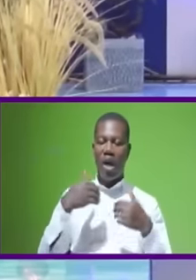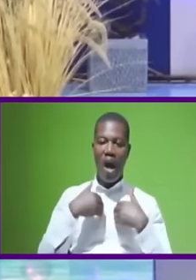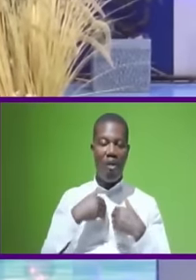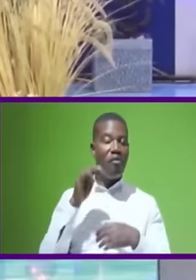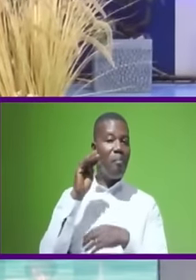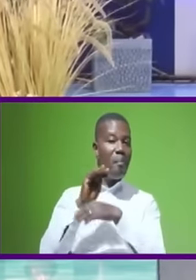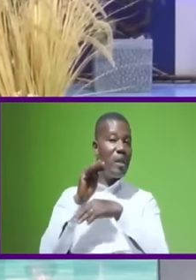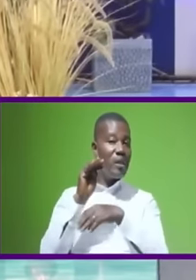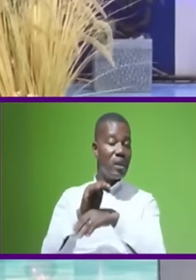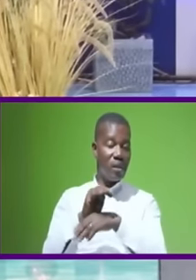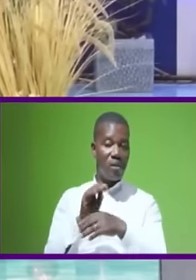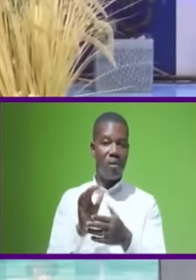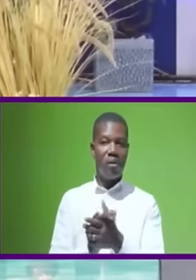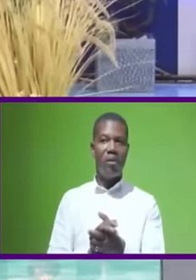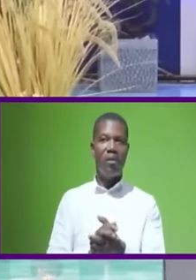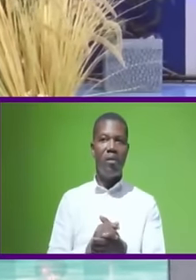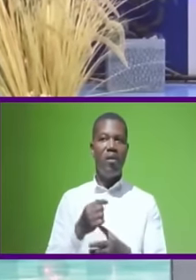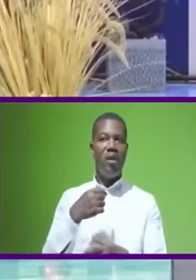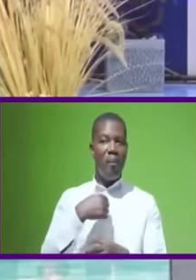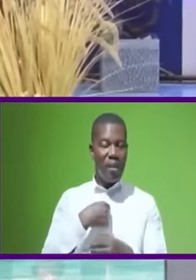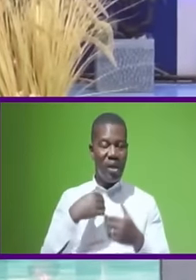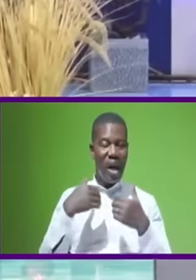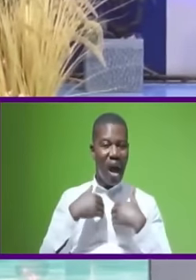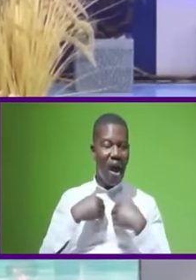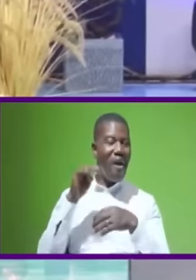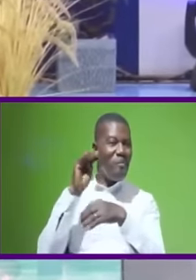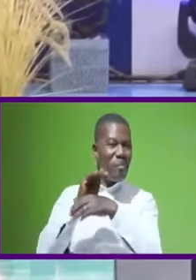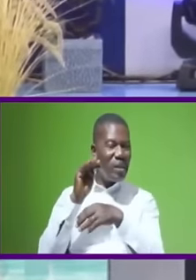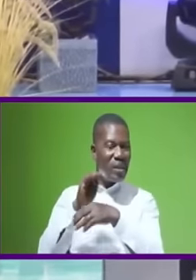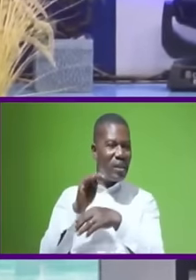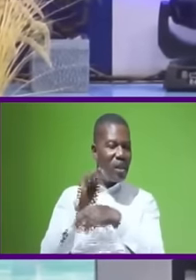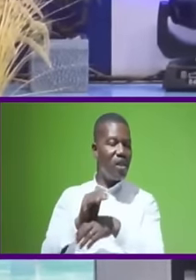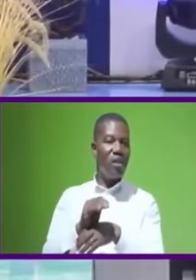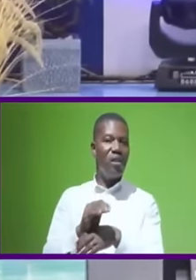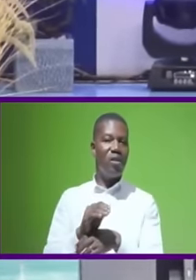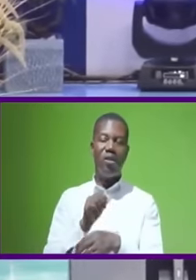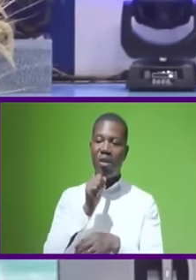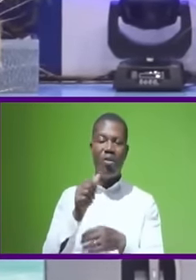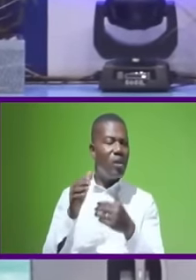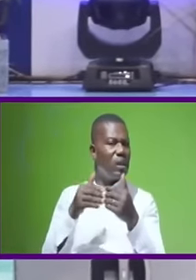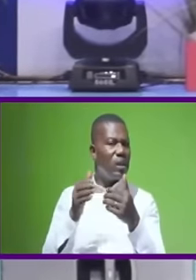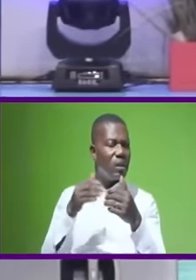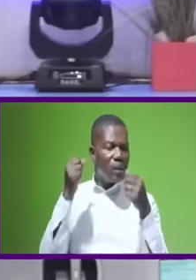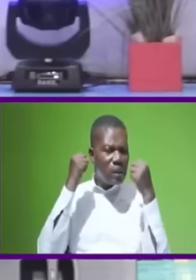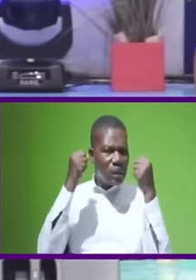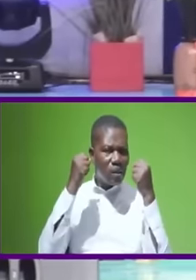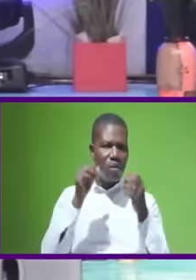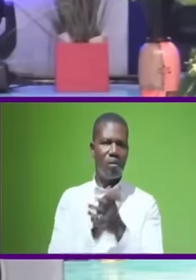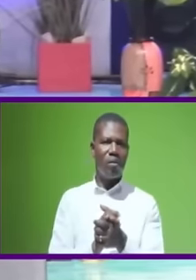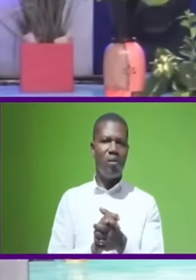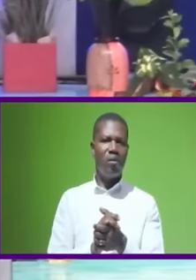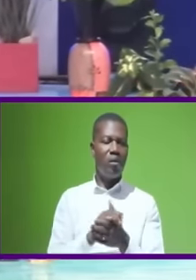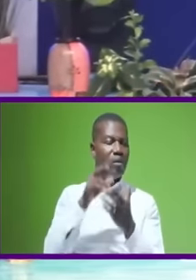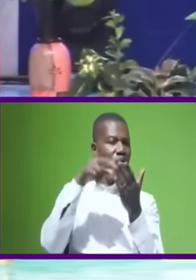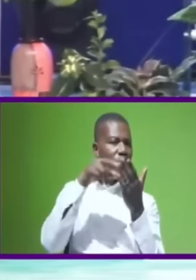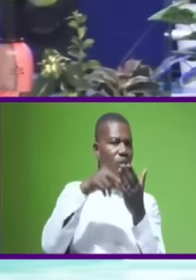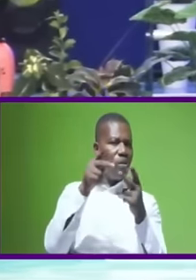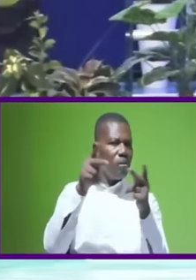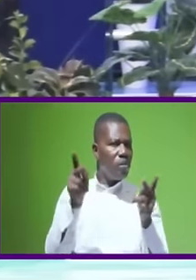I have a message. And I have a serious message. Also, can hear